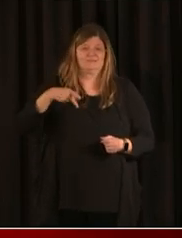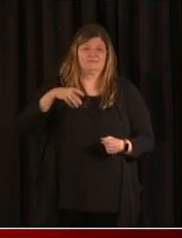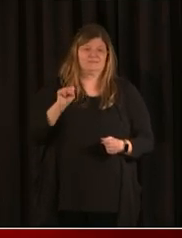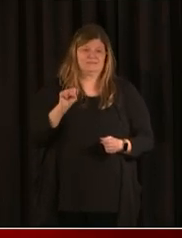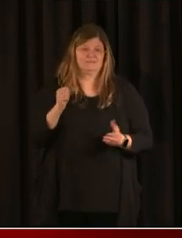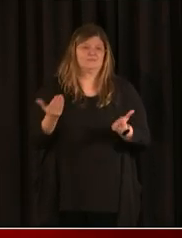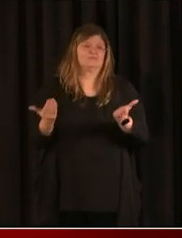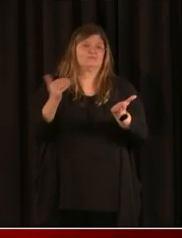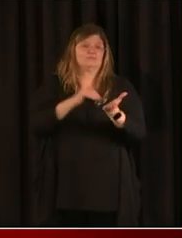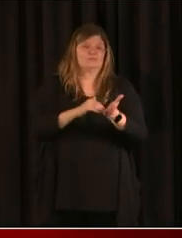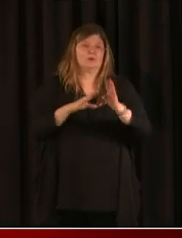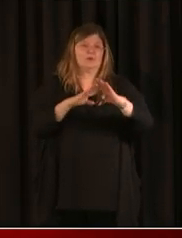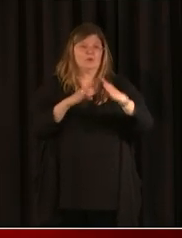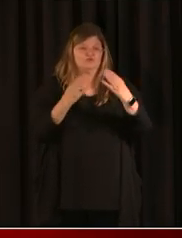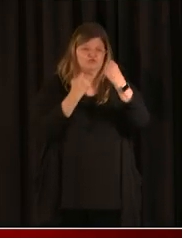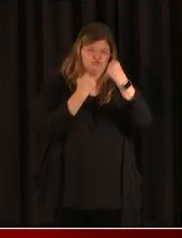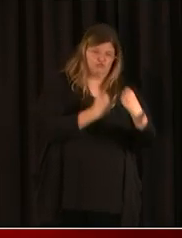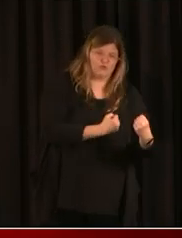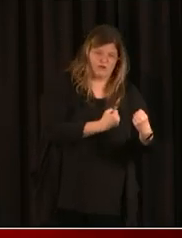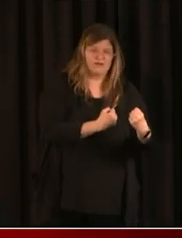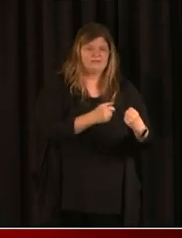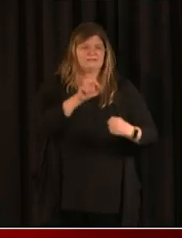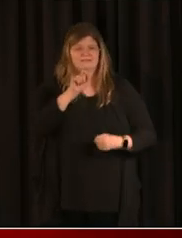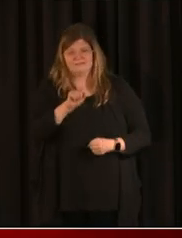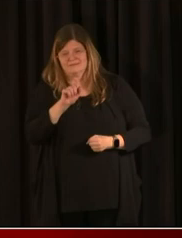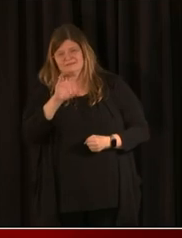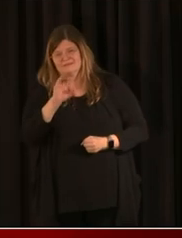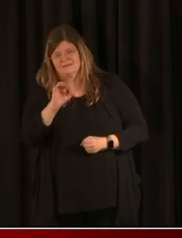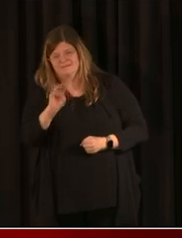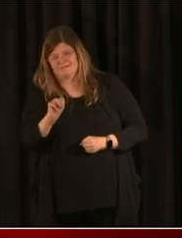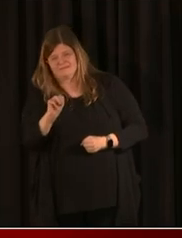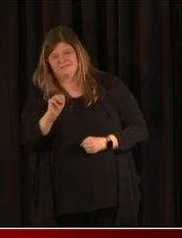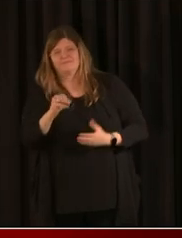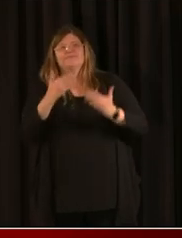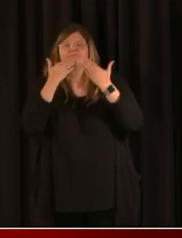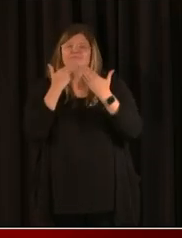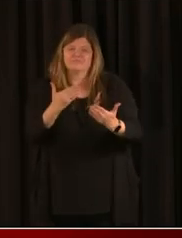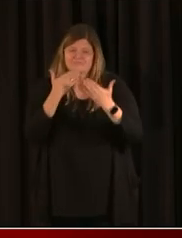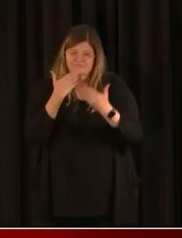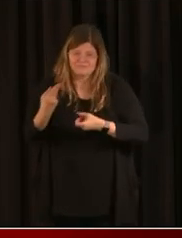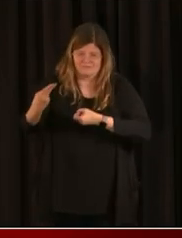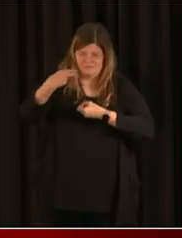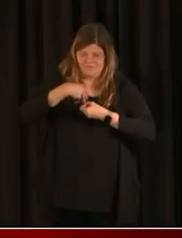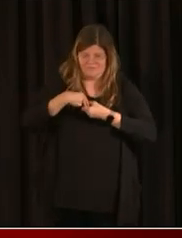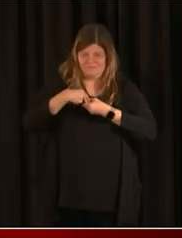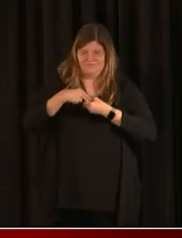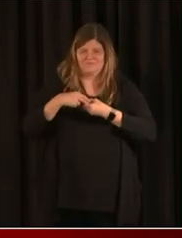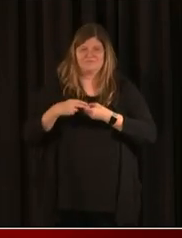dcpsreopenstrong.com. Thank you all for joining us, and we hope to talk to you soon. Thank you. Thank you.